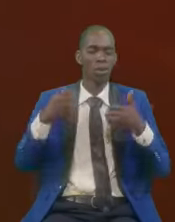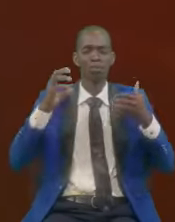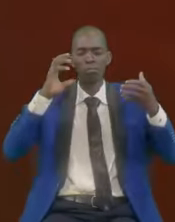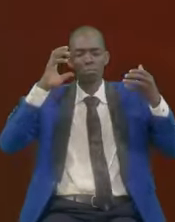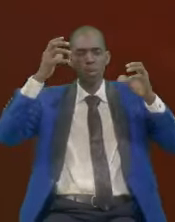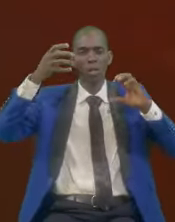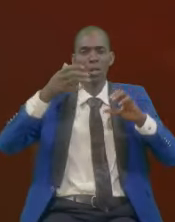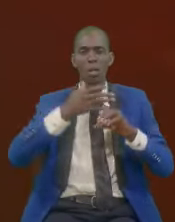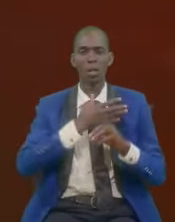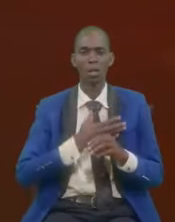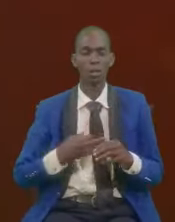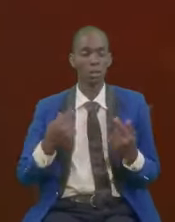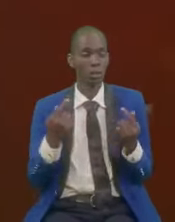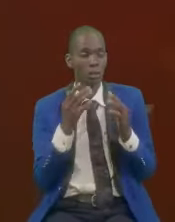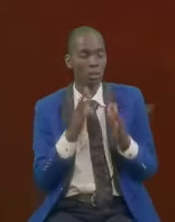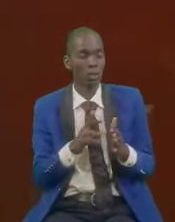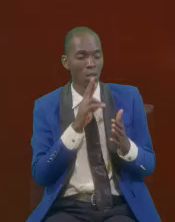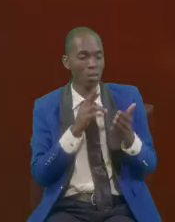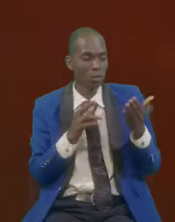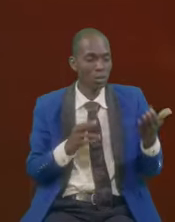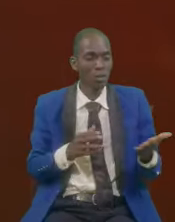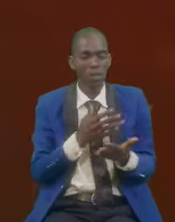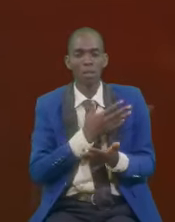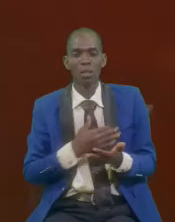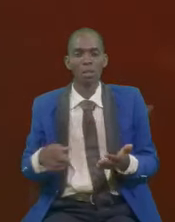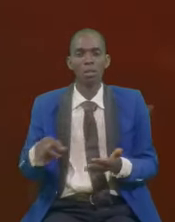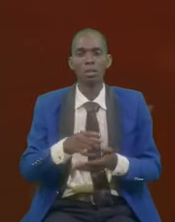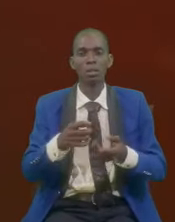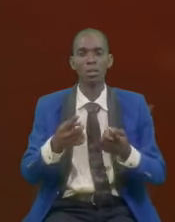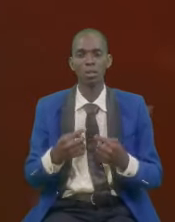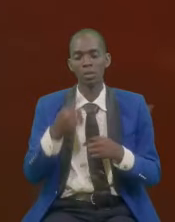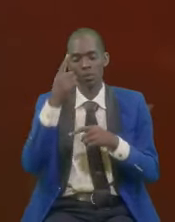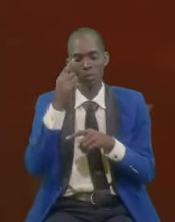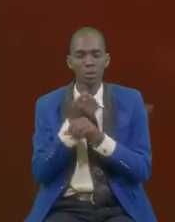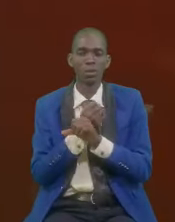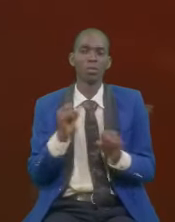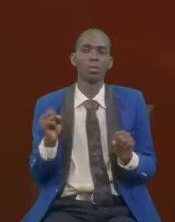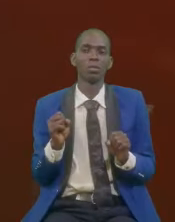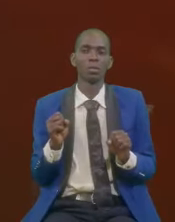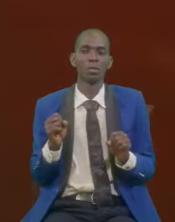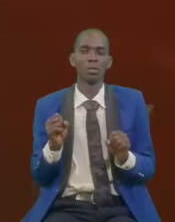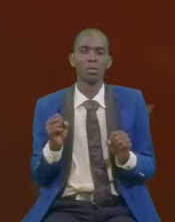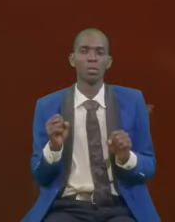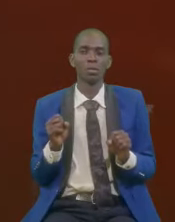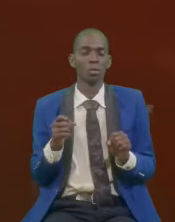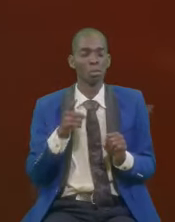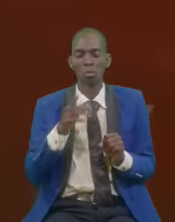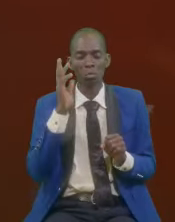And the sinners are there, and they came for salvation. They won't get